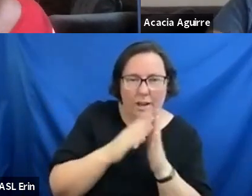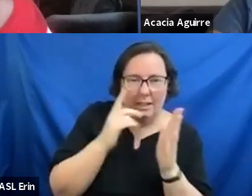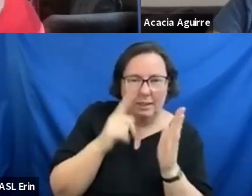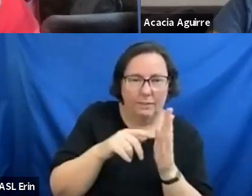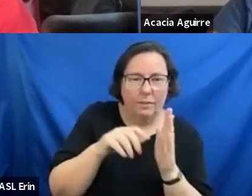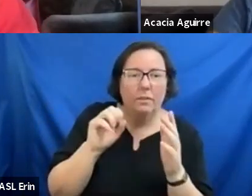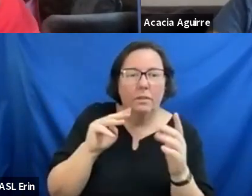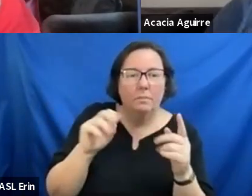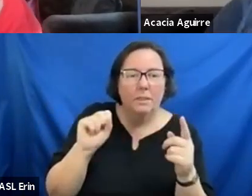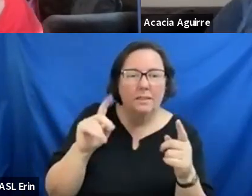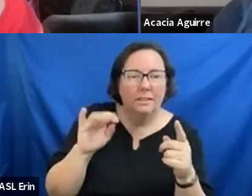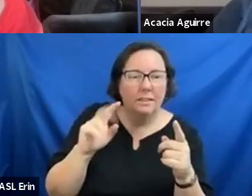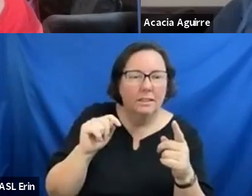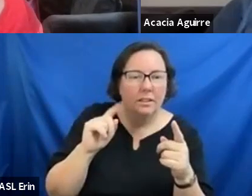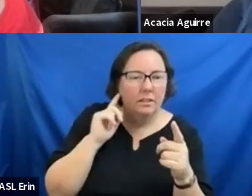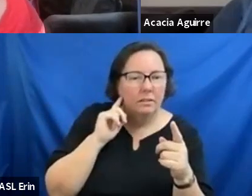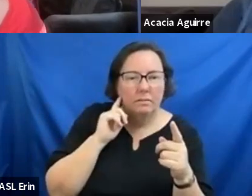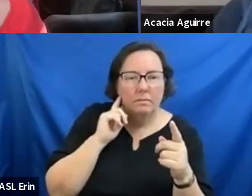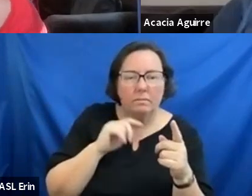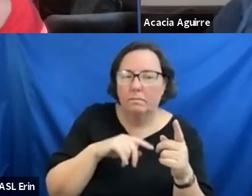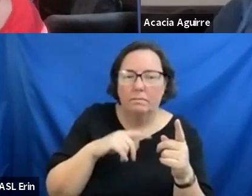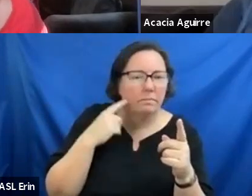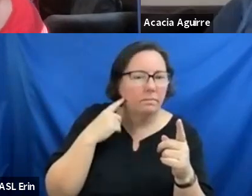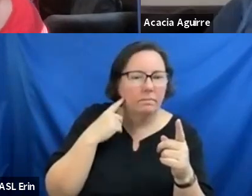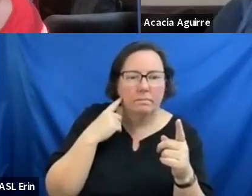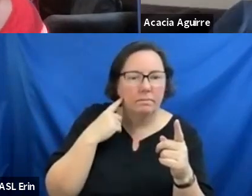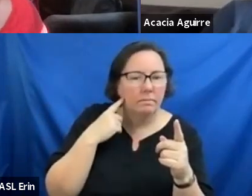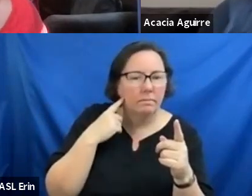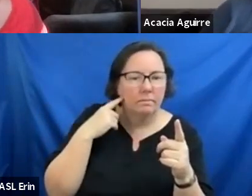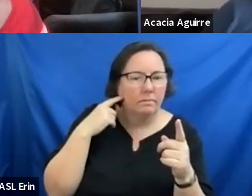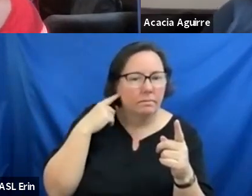Ms. Garrett, we cannot hear you.